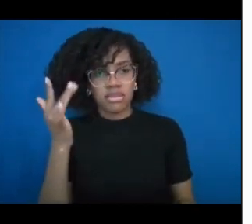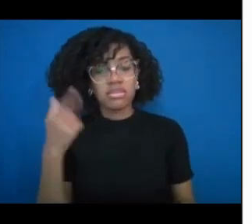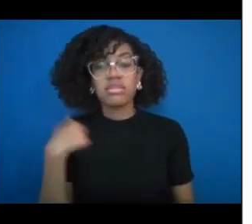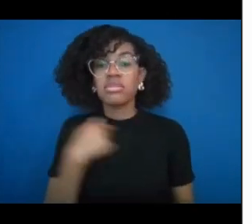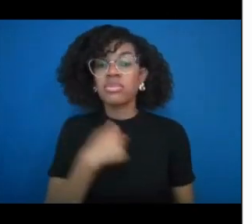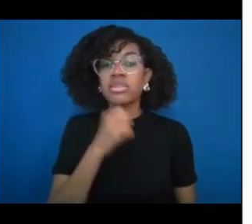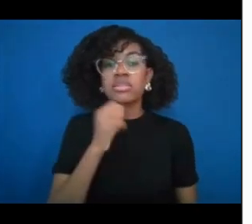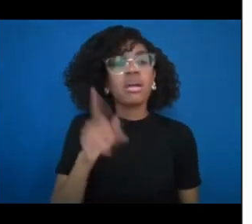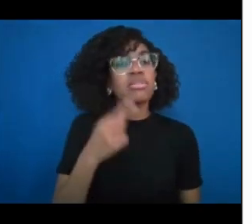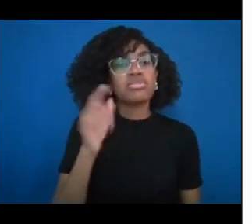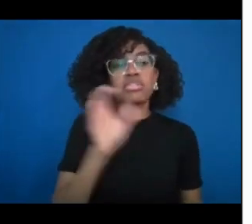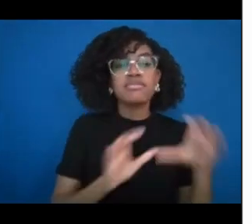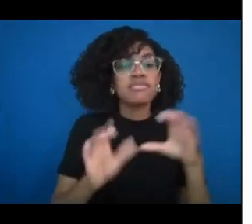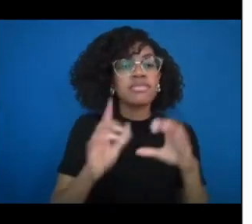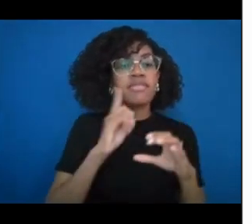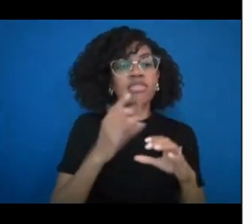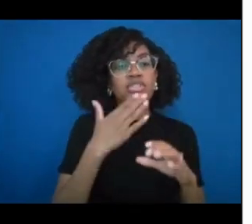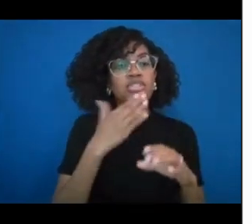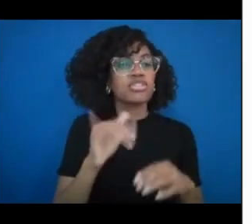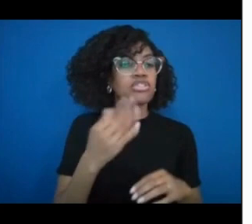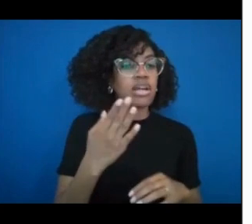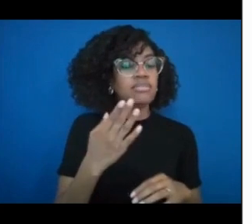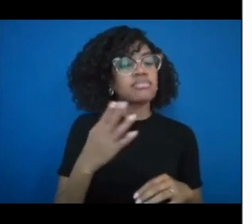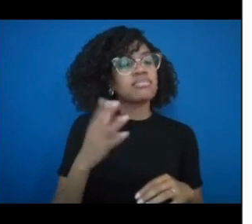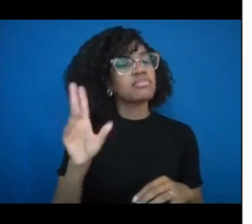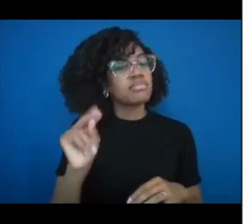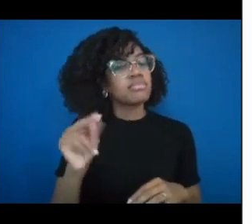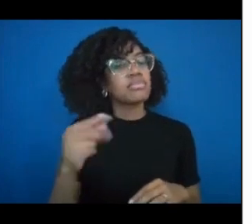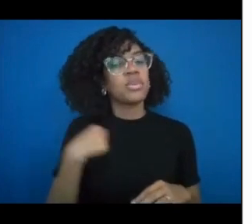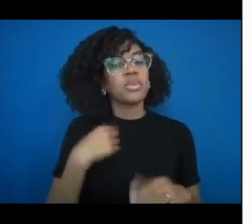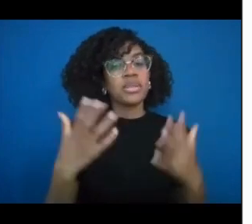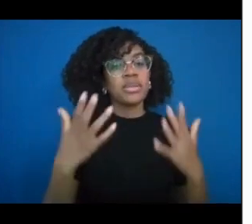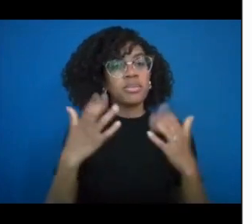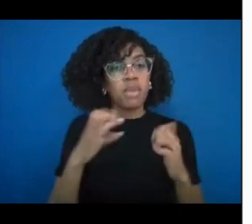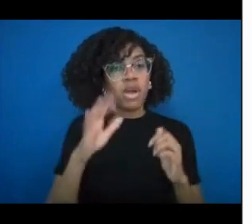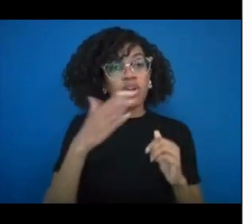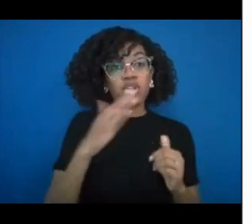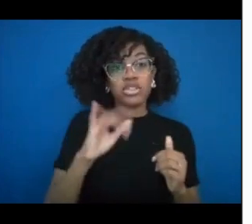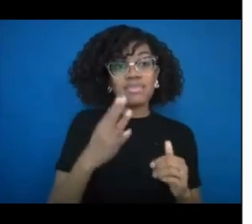any good jobs, we're looking for good jobs that enhance climate resilience.